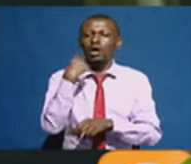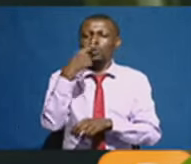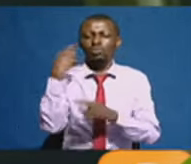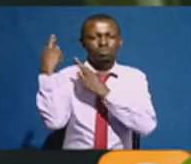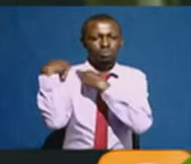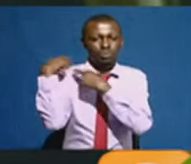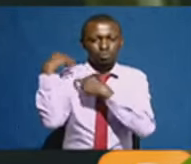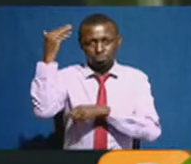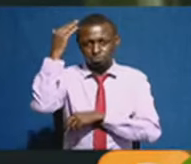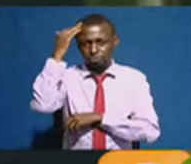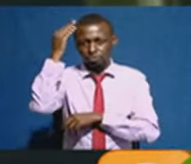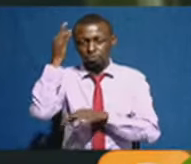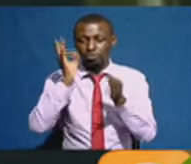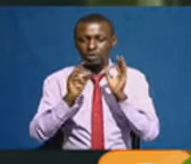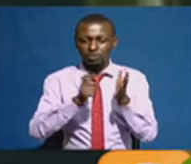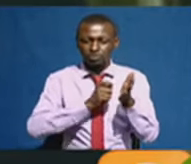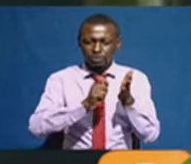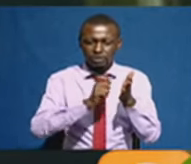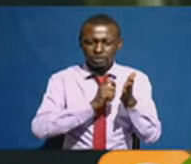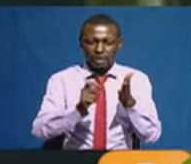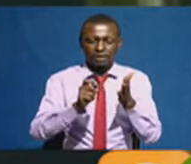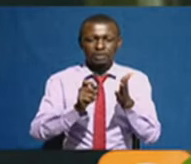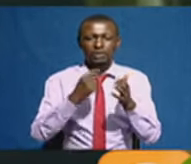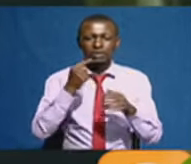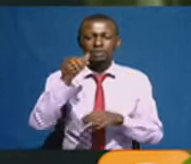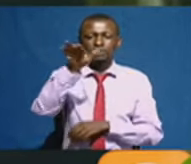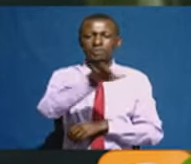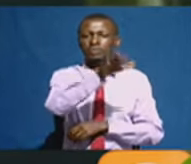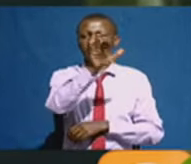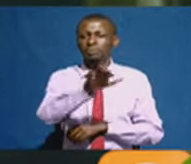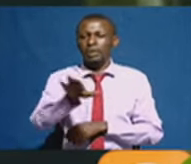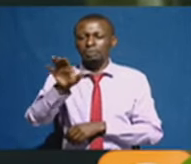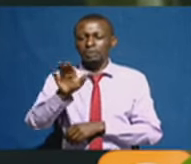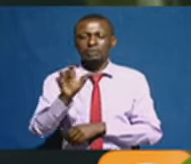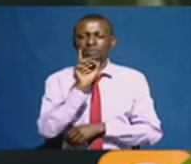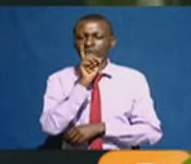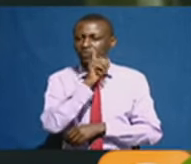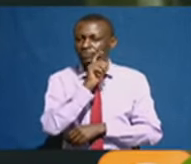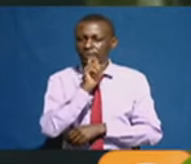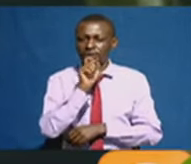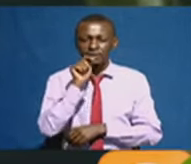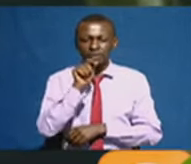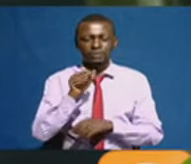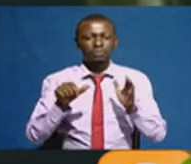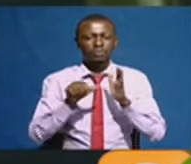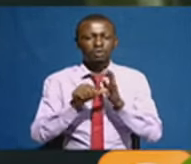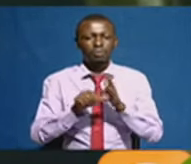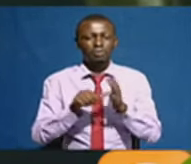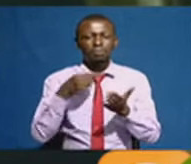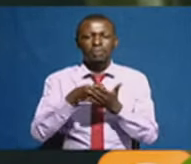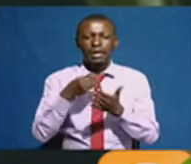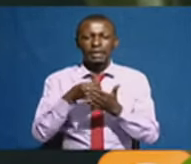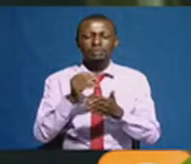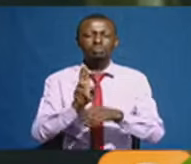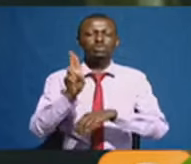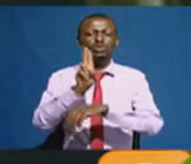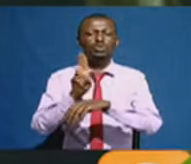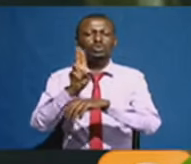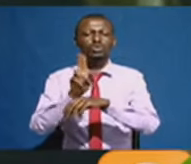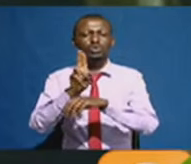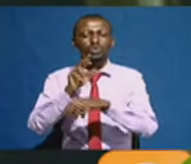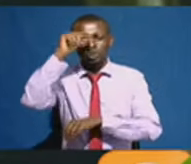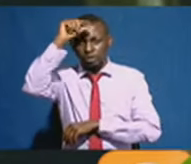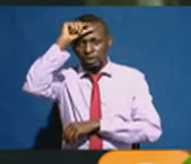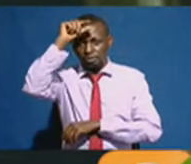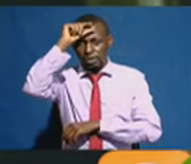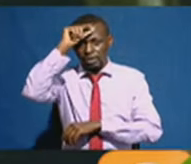If you are signing what in Parliament would be a money bill because it's what causes the government to spend money, if indeed